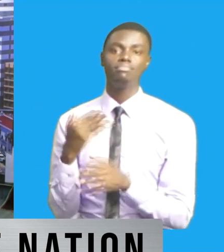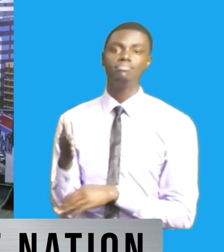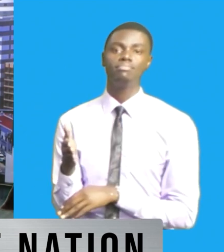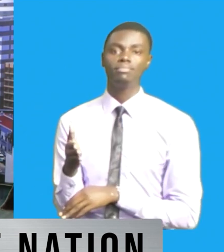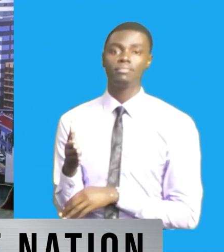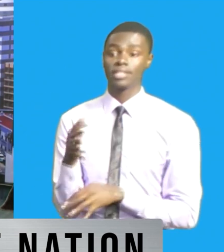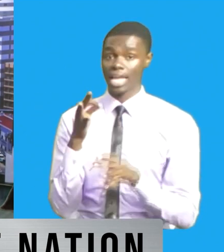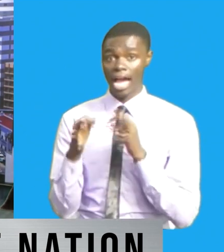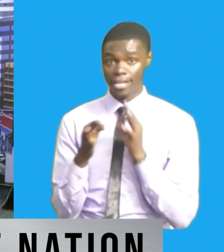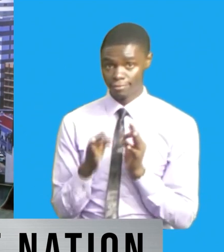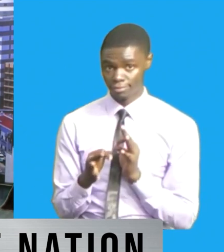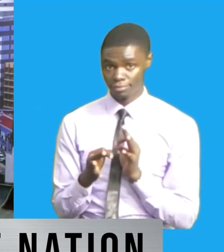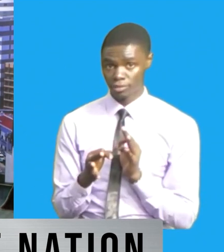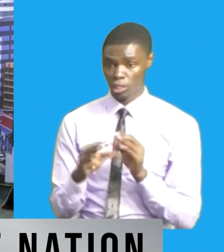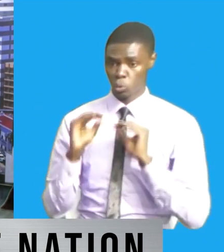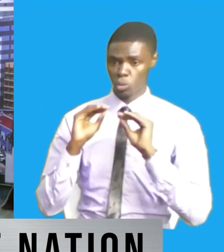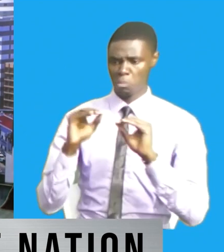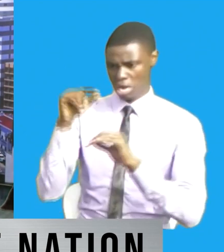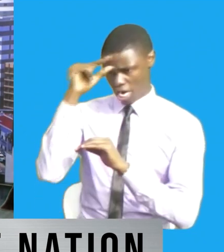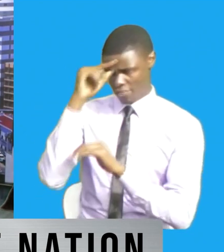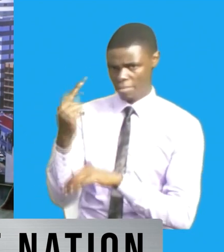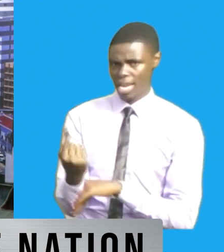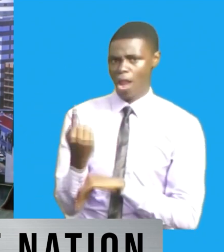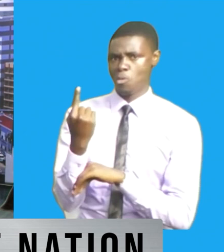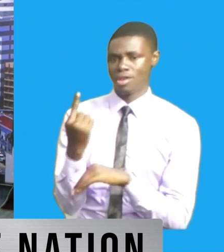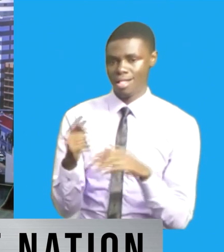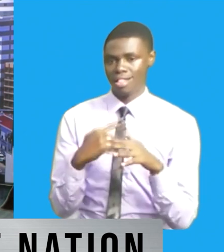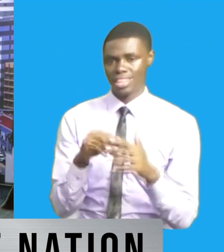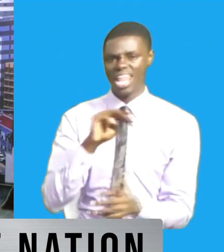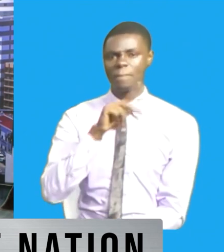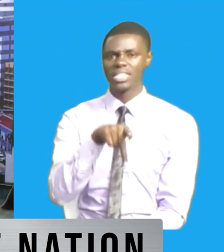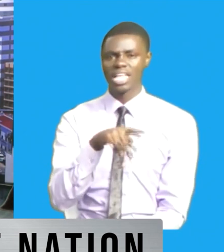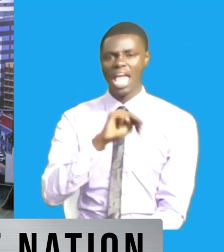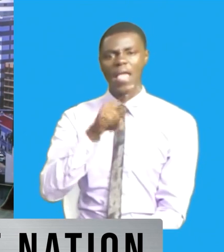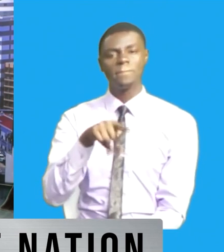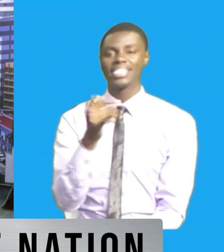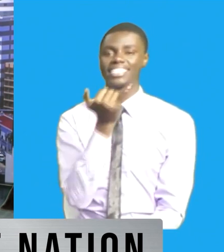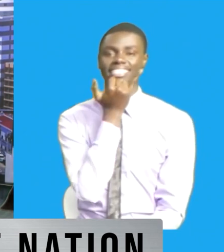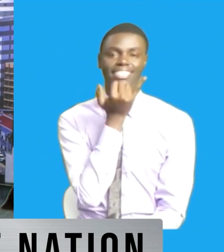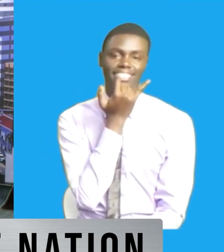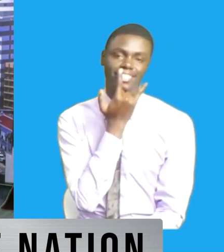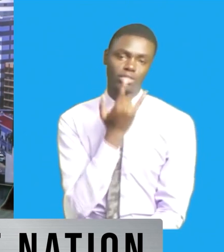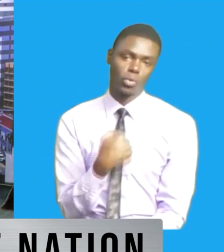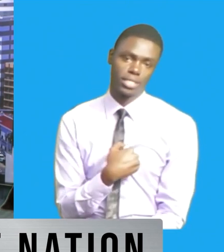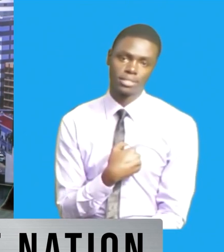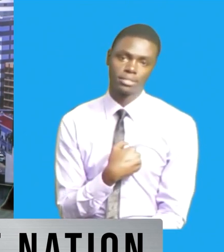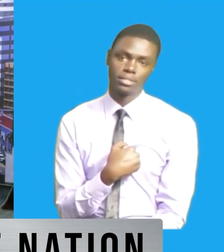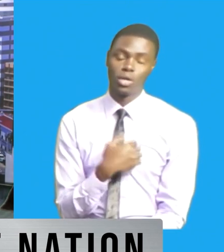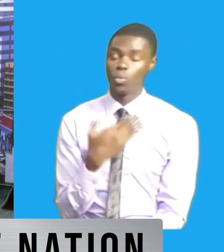sababu tukiweka serikali peke yake and then wabunge ndio wanatukosea sana.